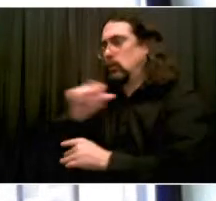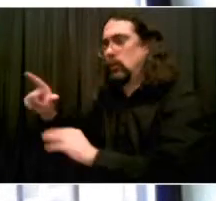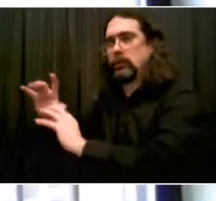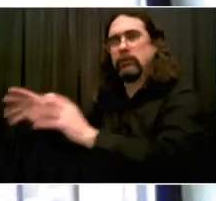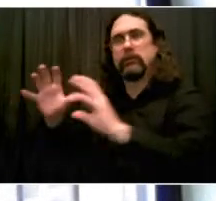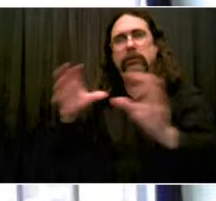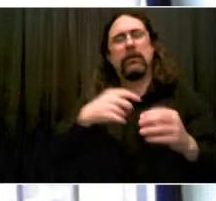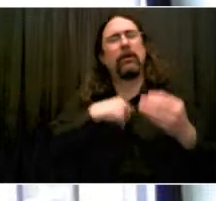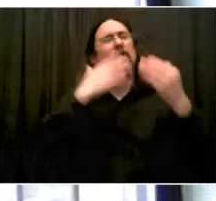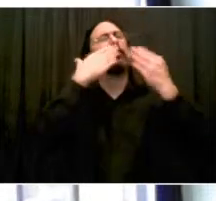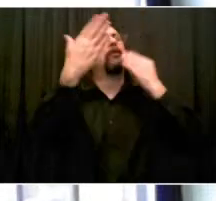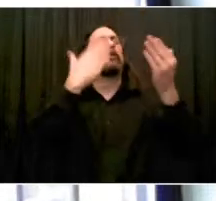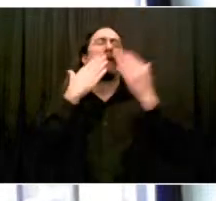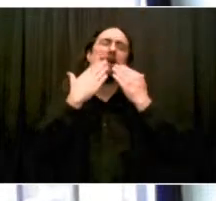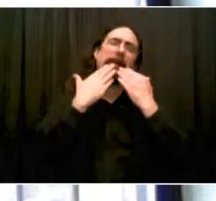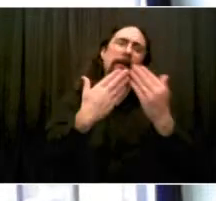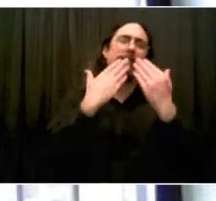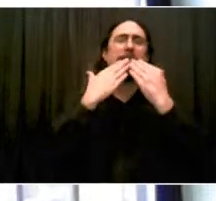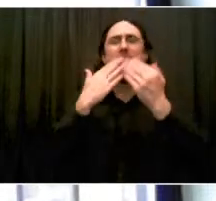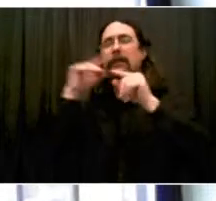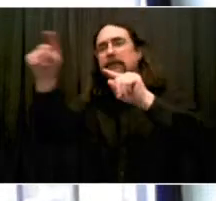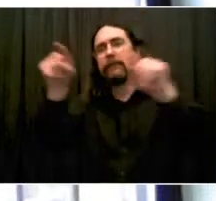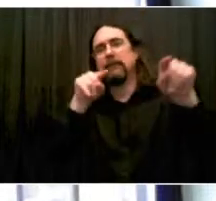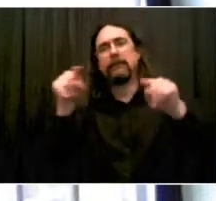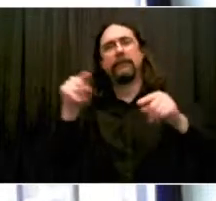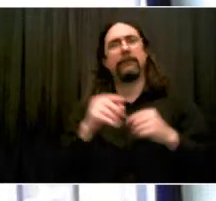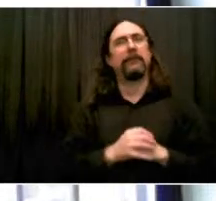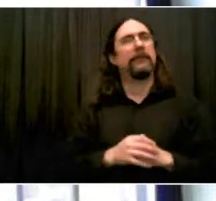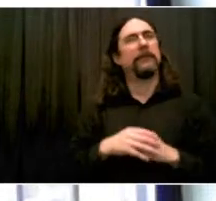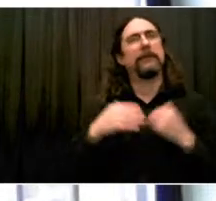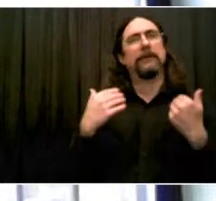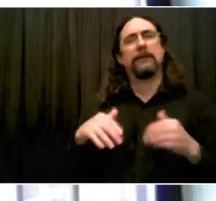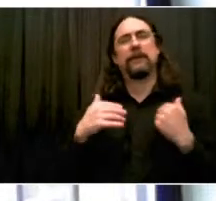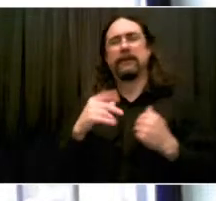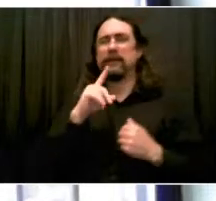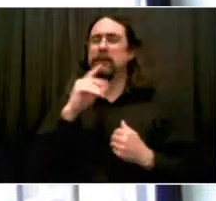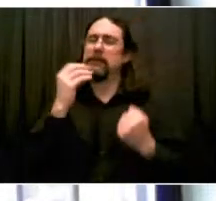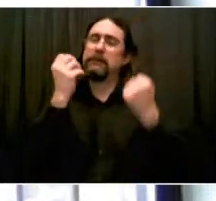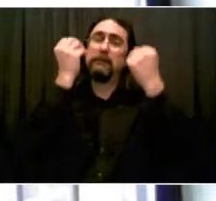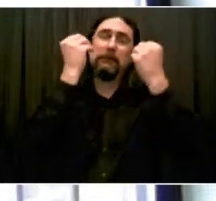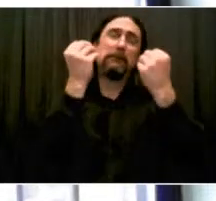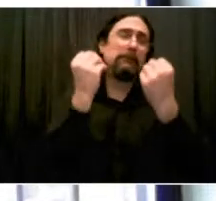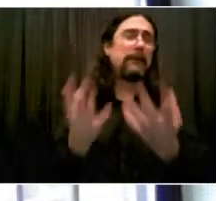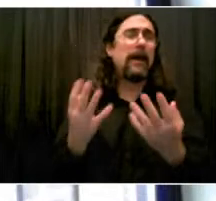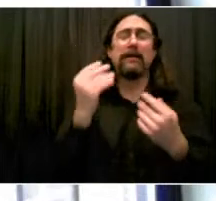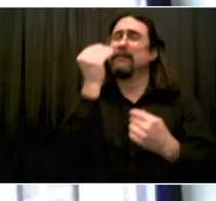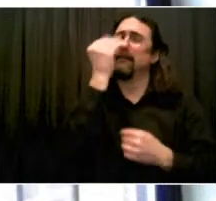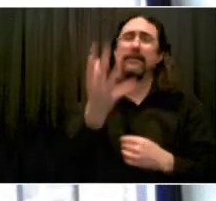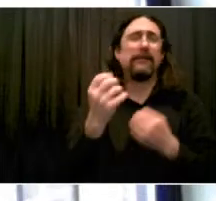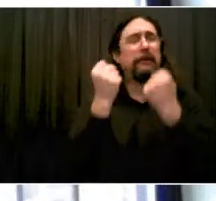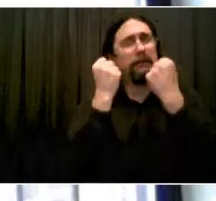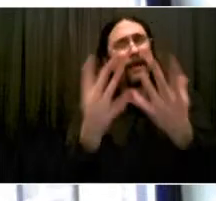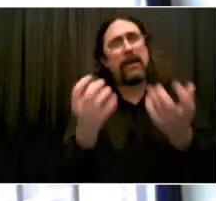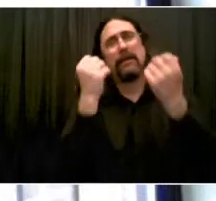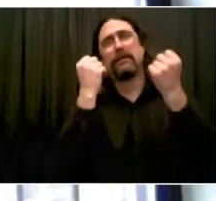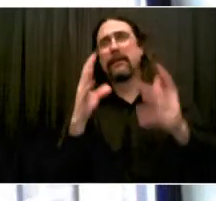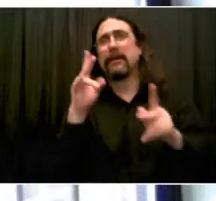we're taking the right steps. And, to people who say that we're not going far enough, I think that there's